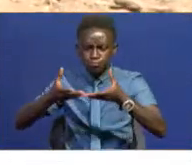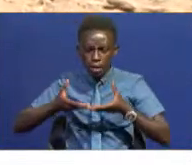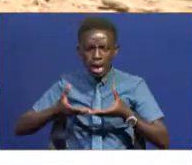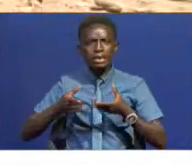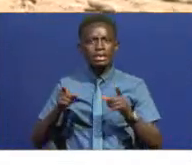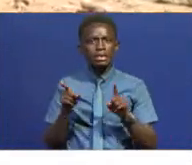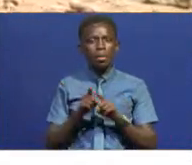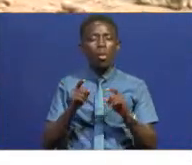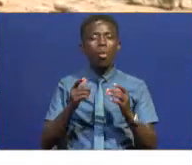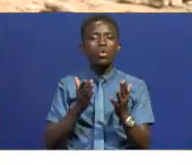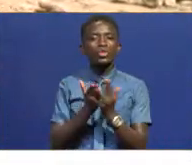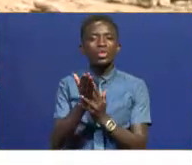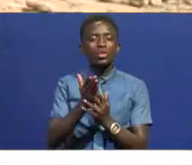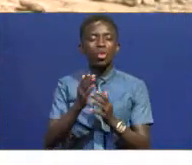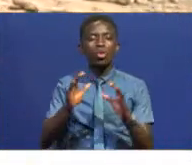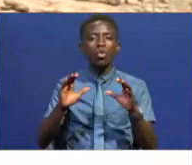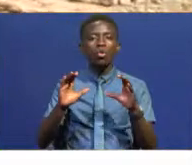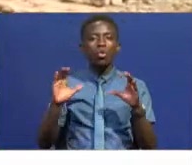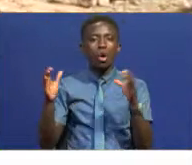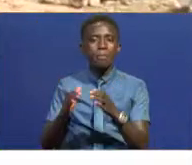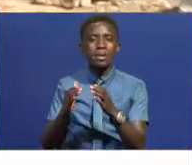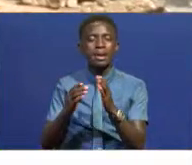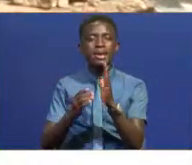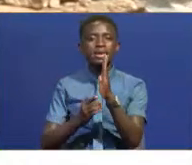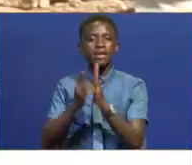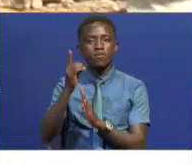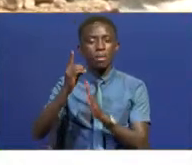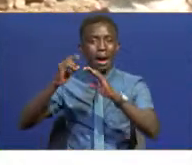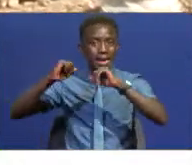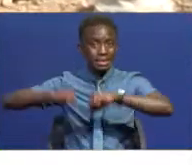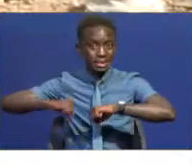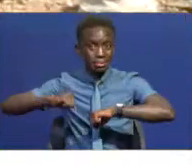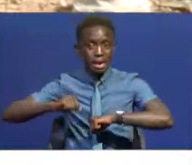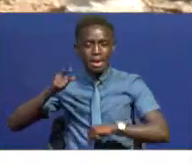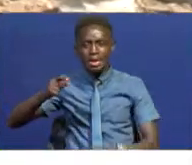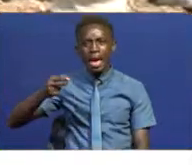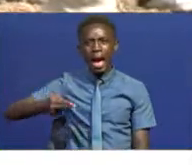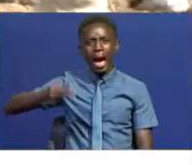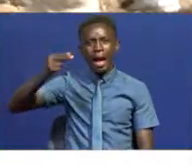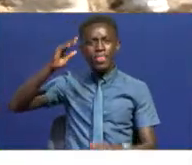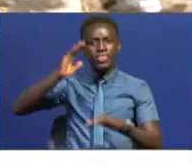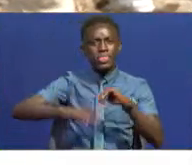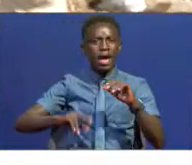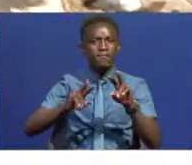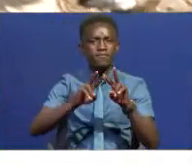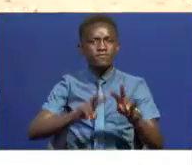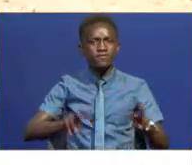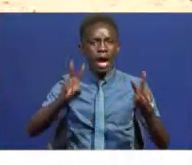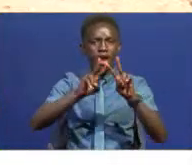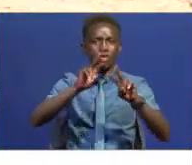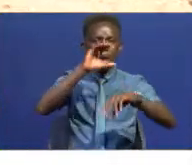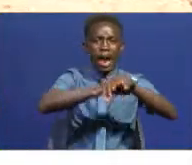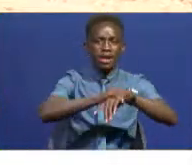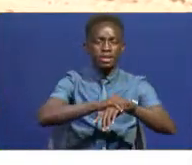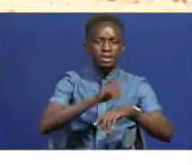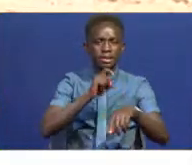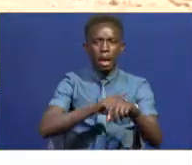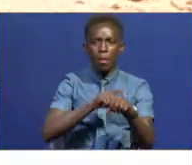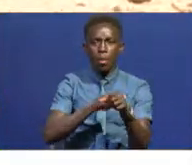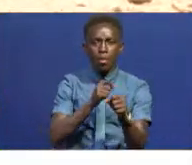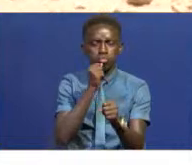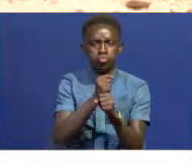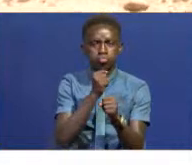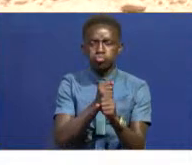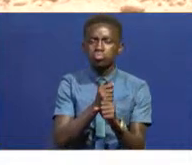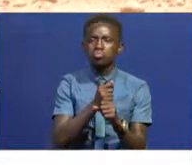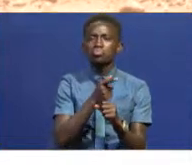development agreement is higher compared to the value that will be received when we are dealing with raw minerals. And to